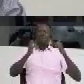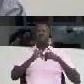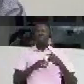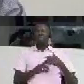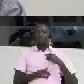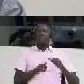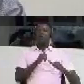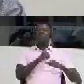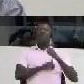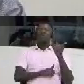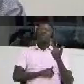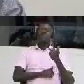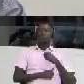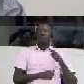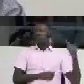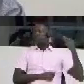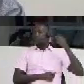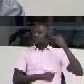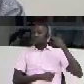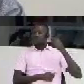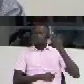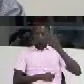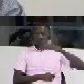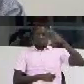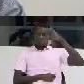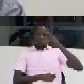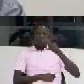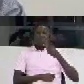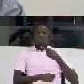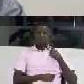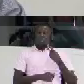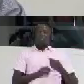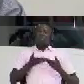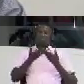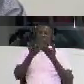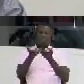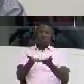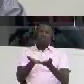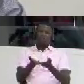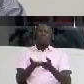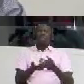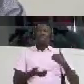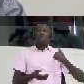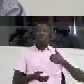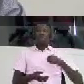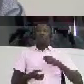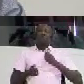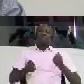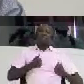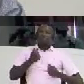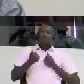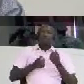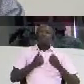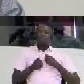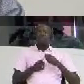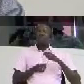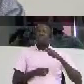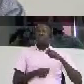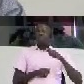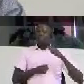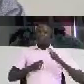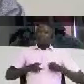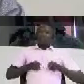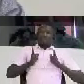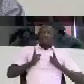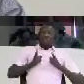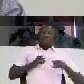the public hearings of the Commission dedicated to victims of sexual and gender-based